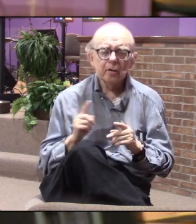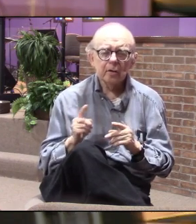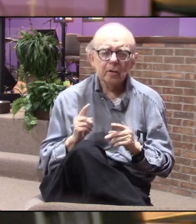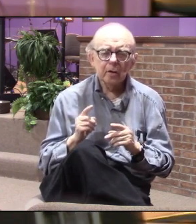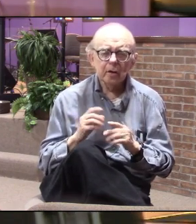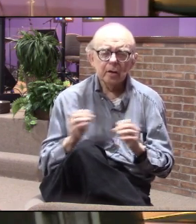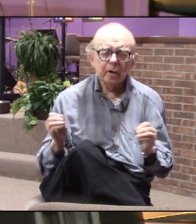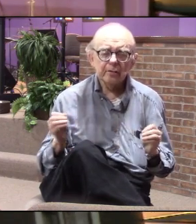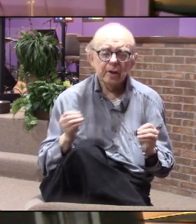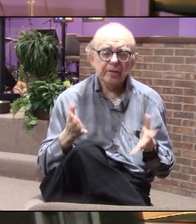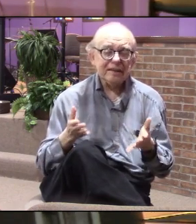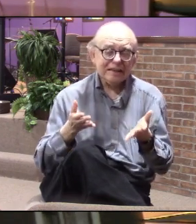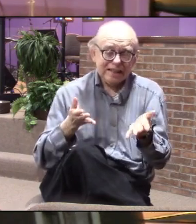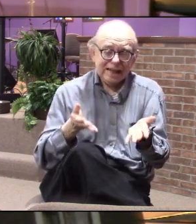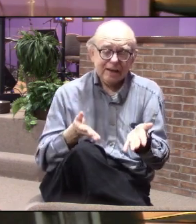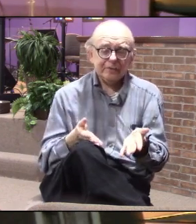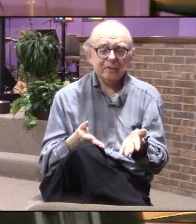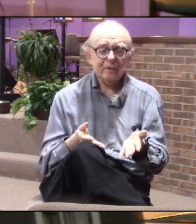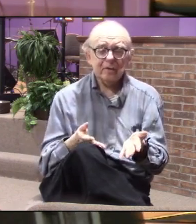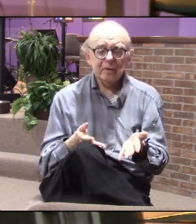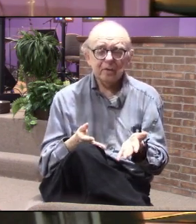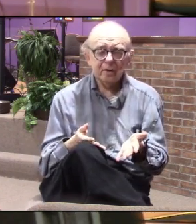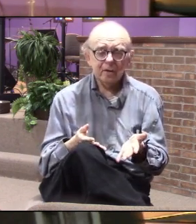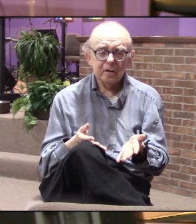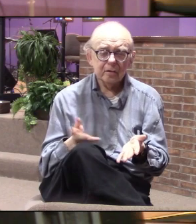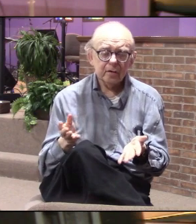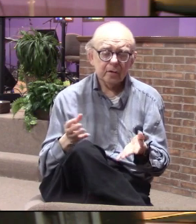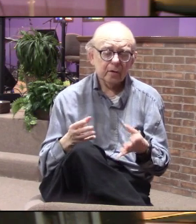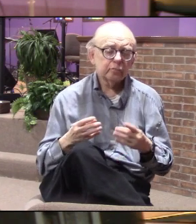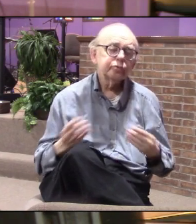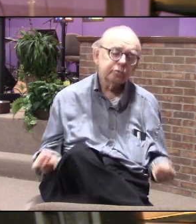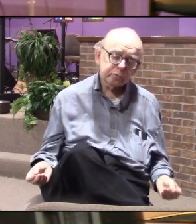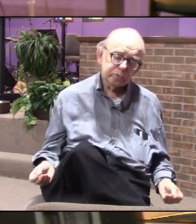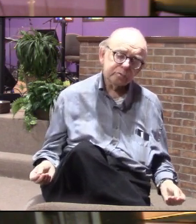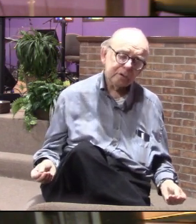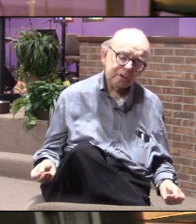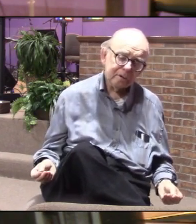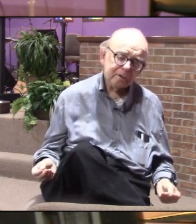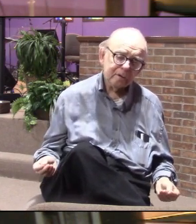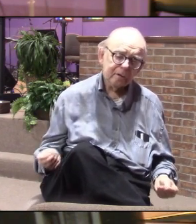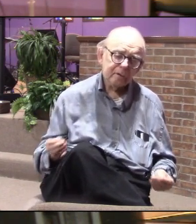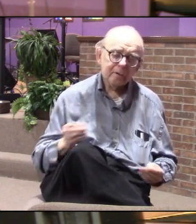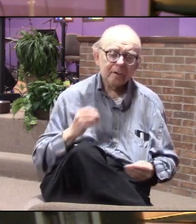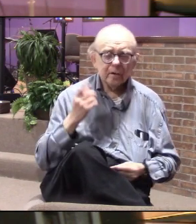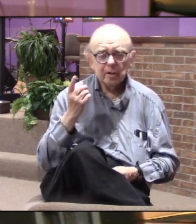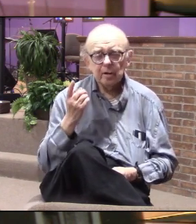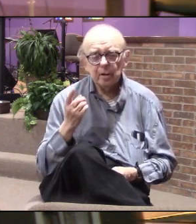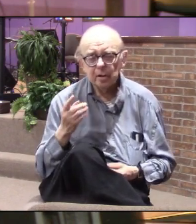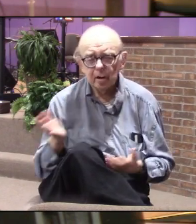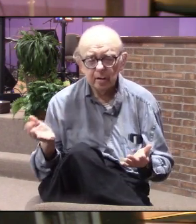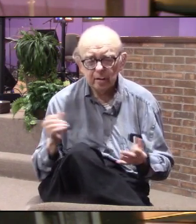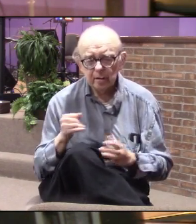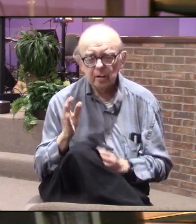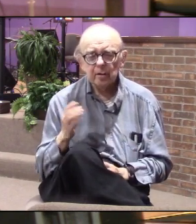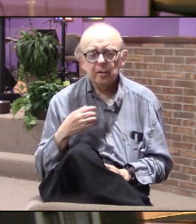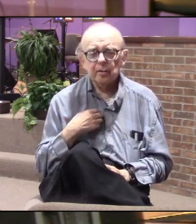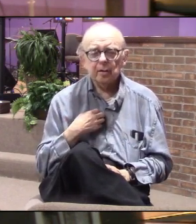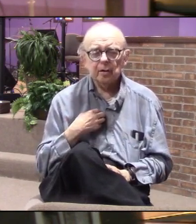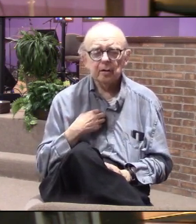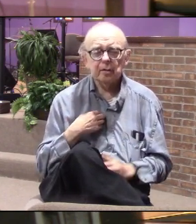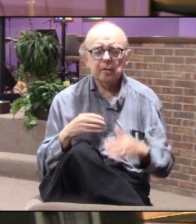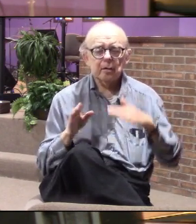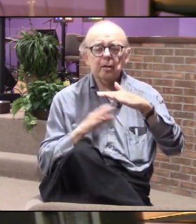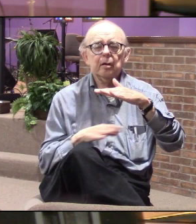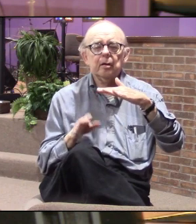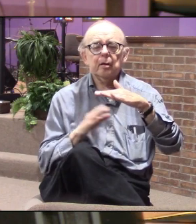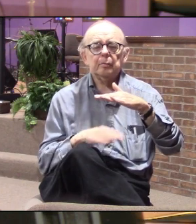is nothing left. You're drained. And understanding that, God, I am at the bottom